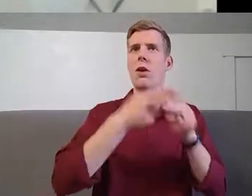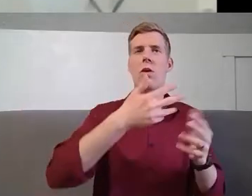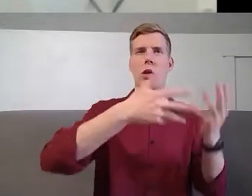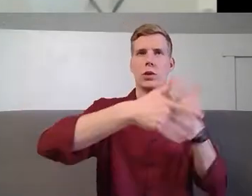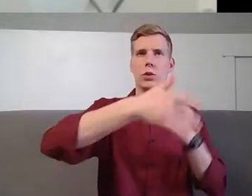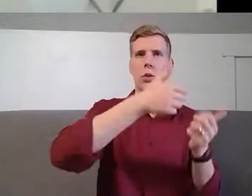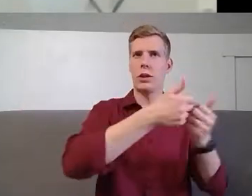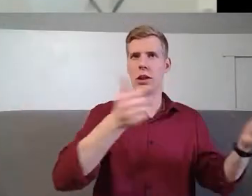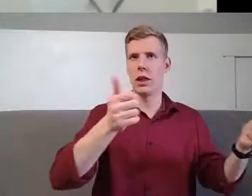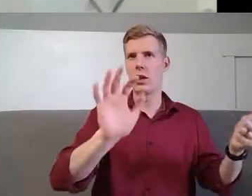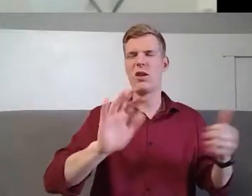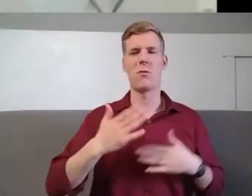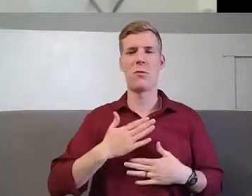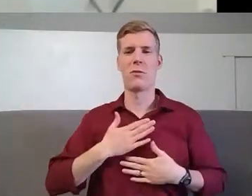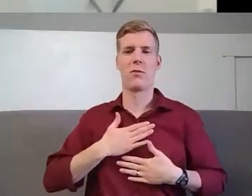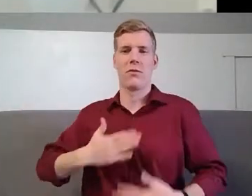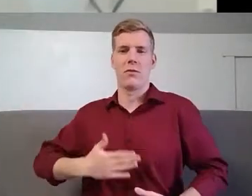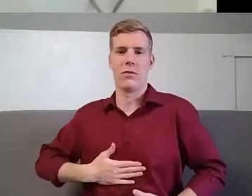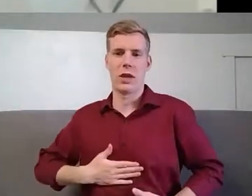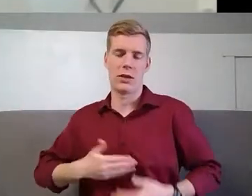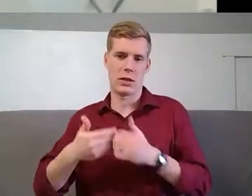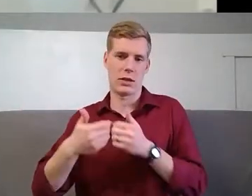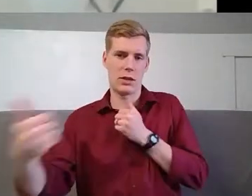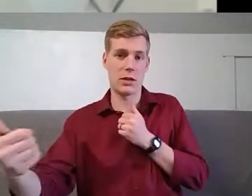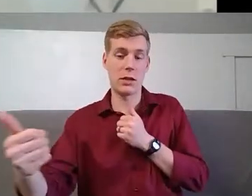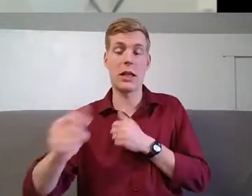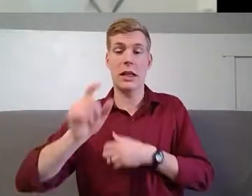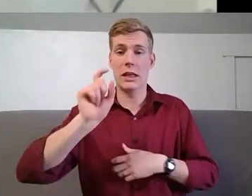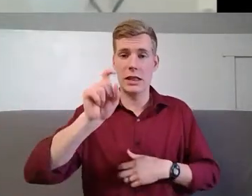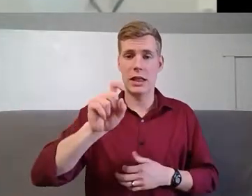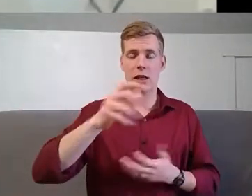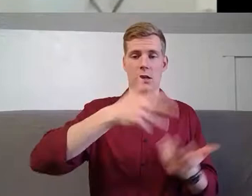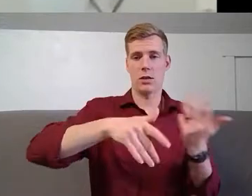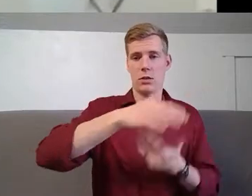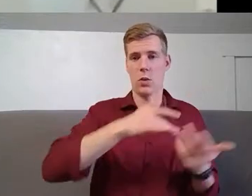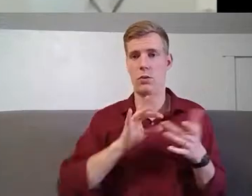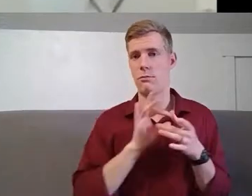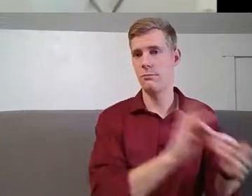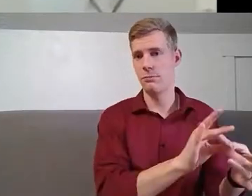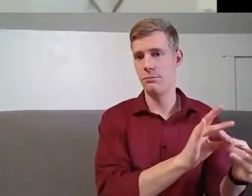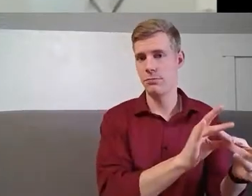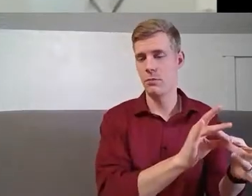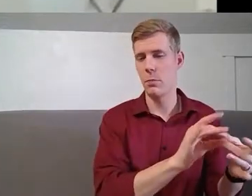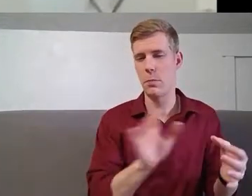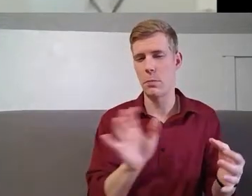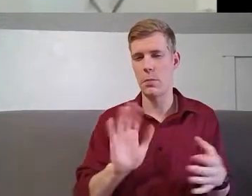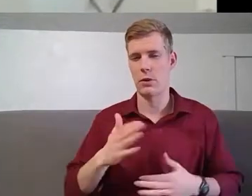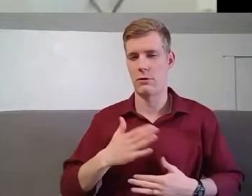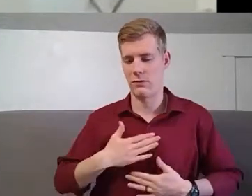distancing, but physical distancing is more accurate. We need to be social. We need to be connected.